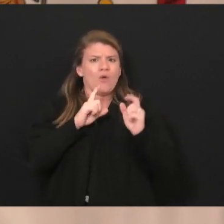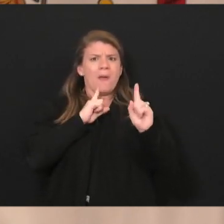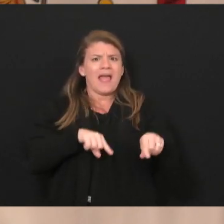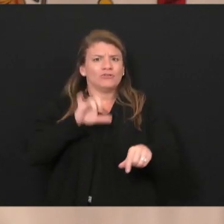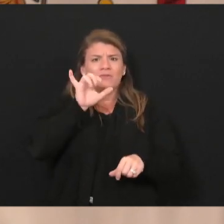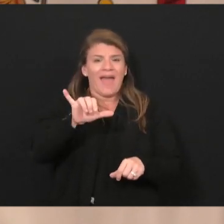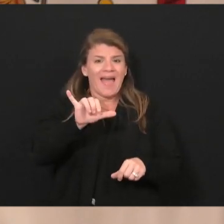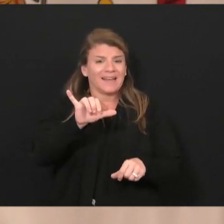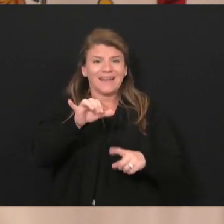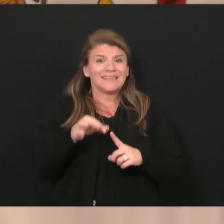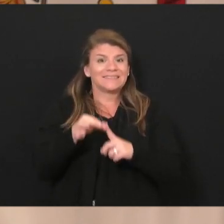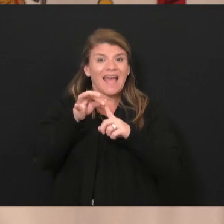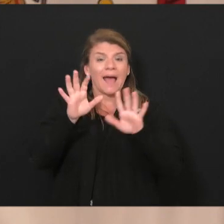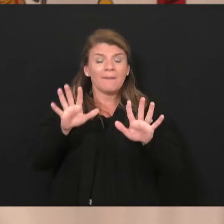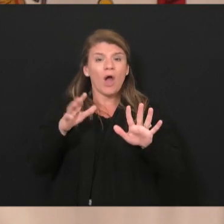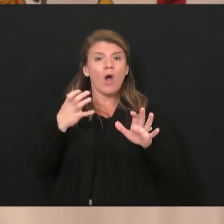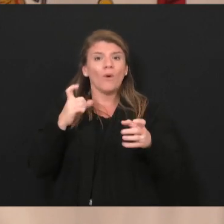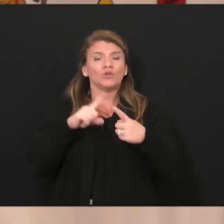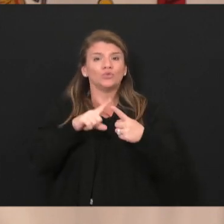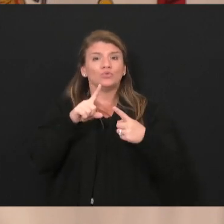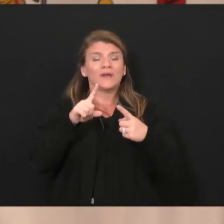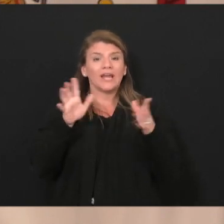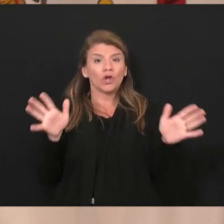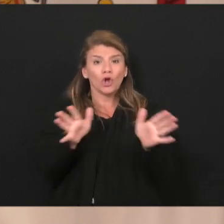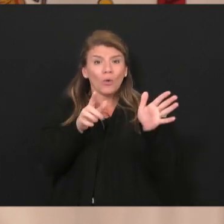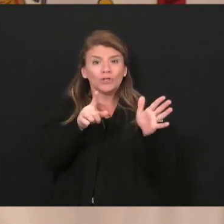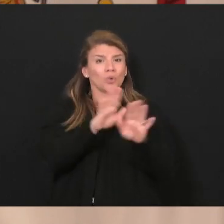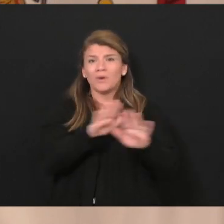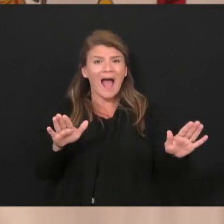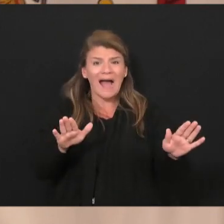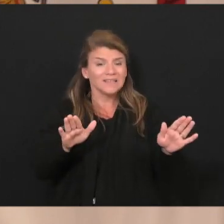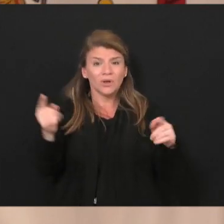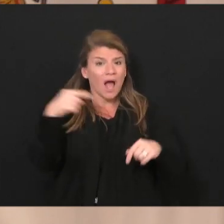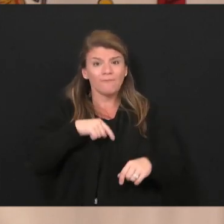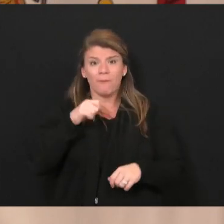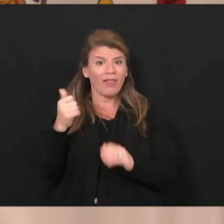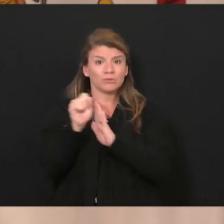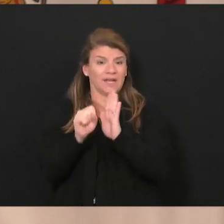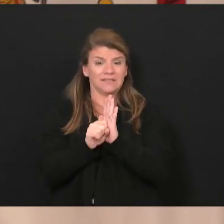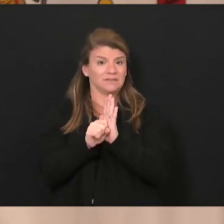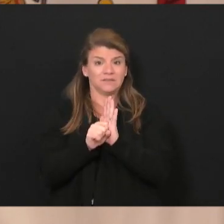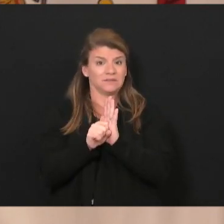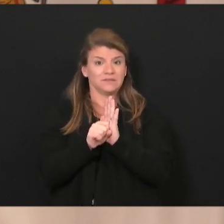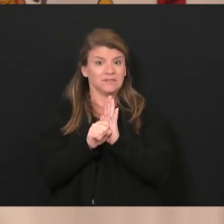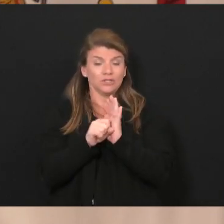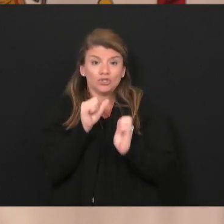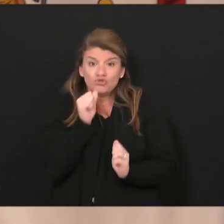just this, to try to discourage in every way people coming from our state, from out of state.